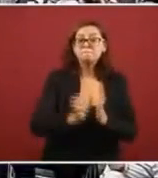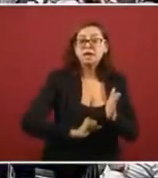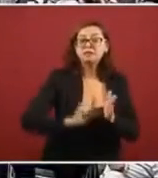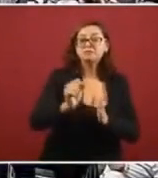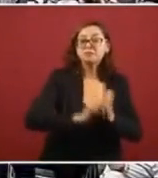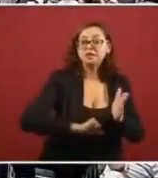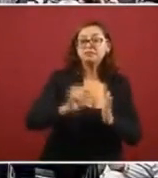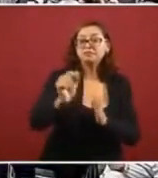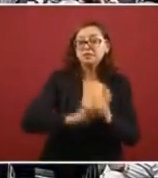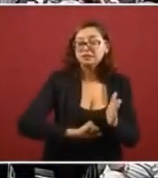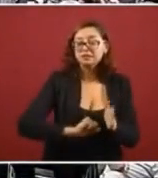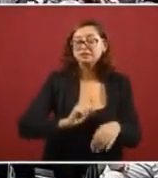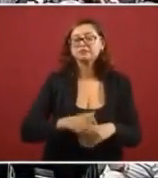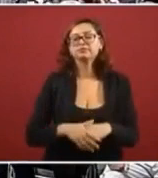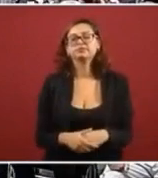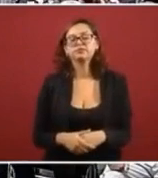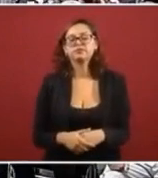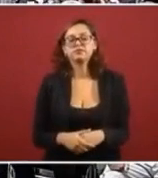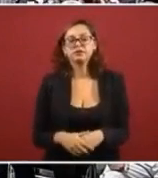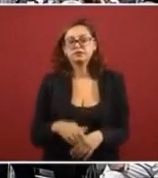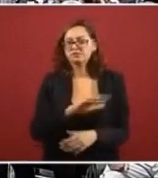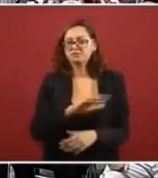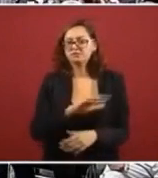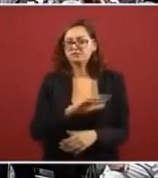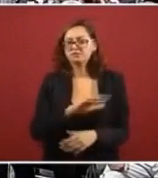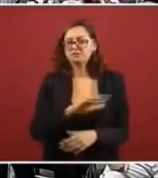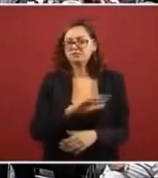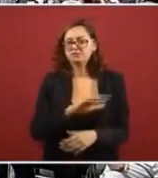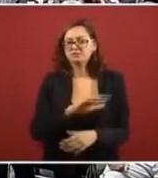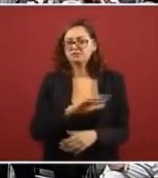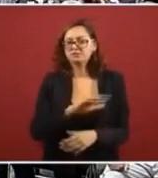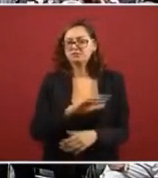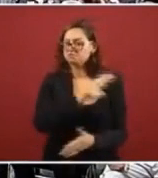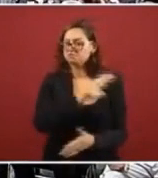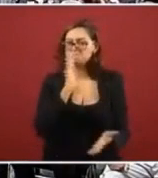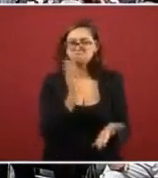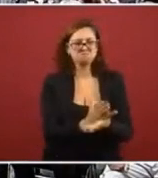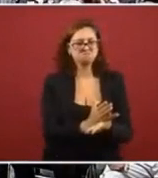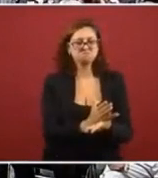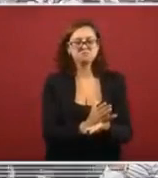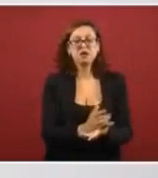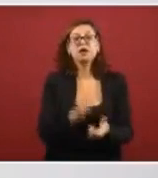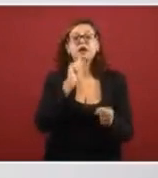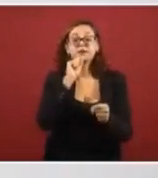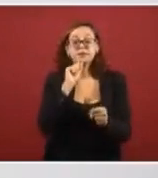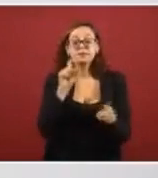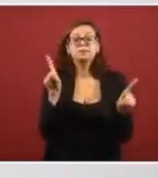in addition we put an end to